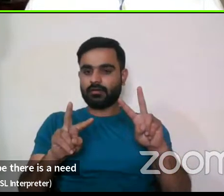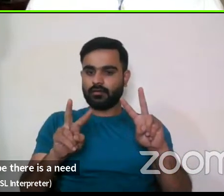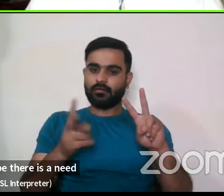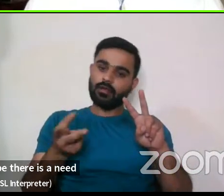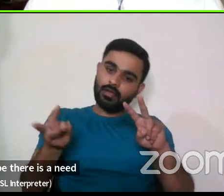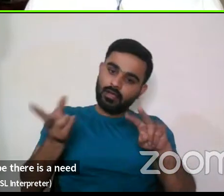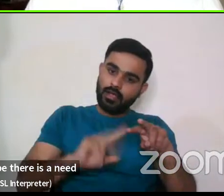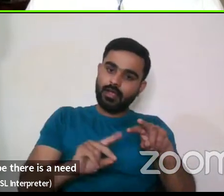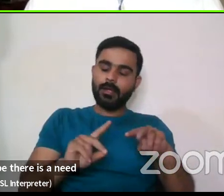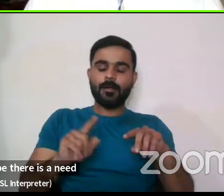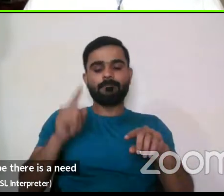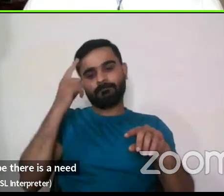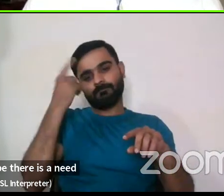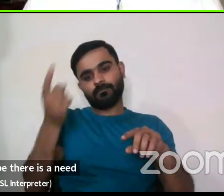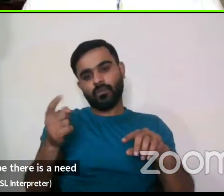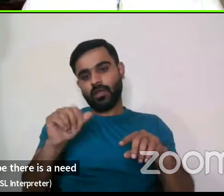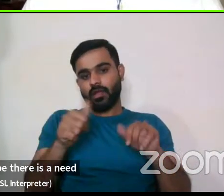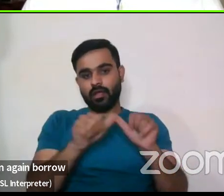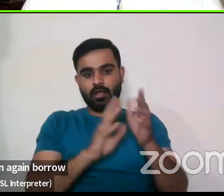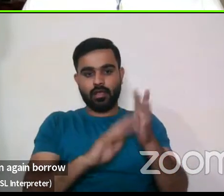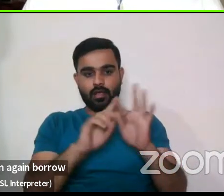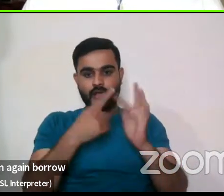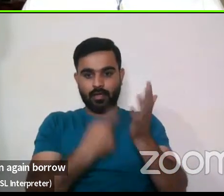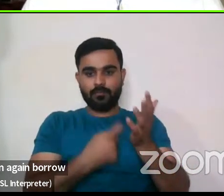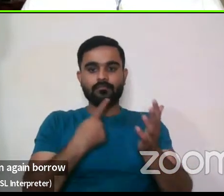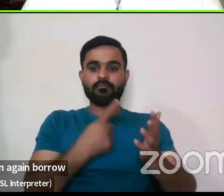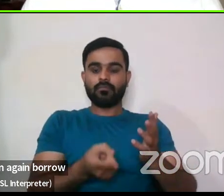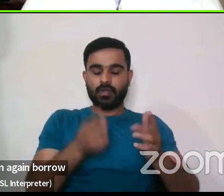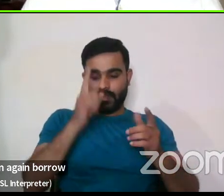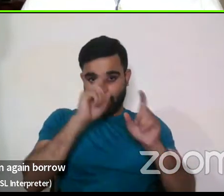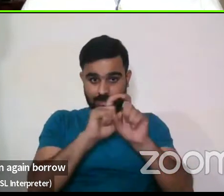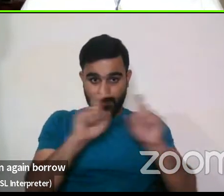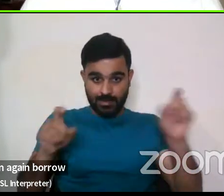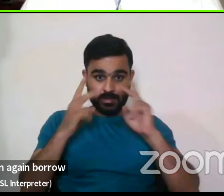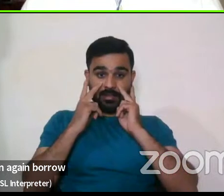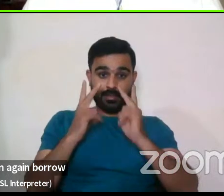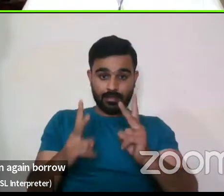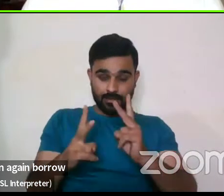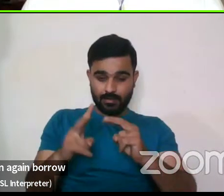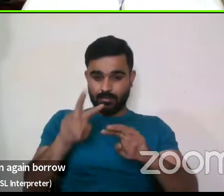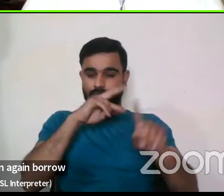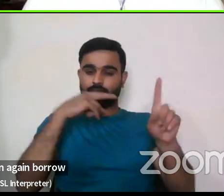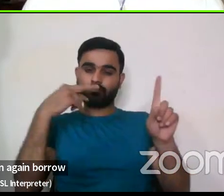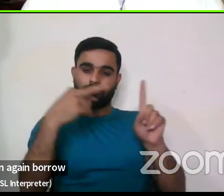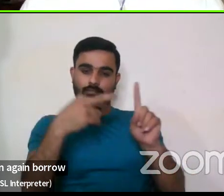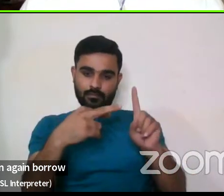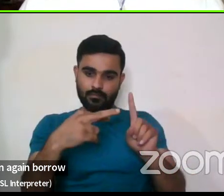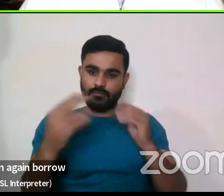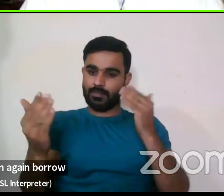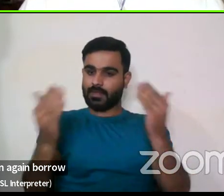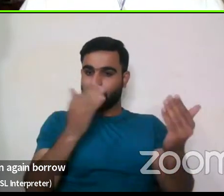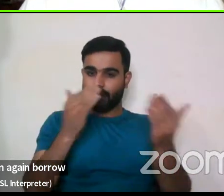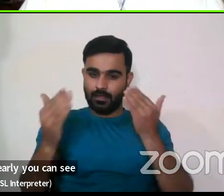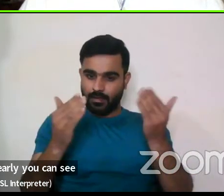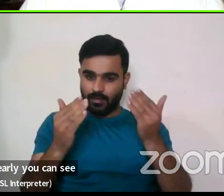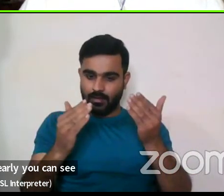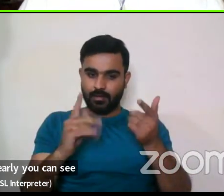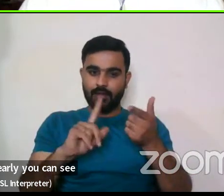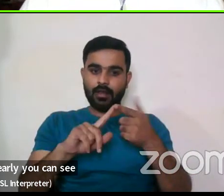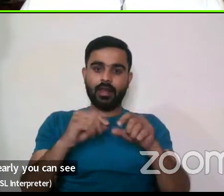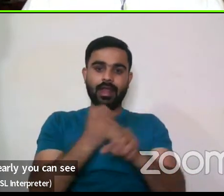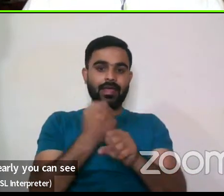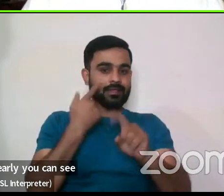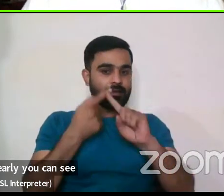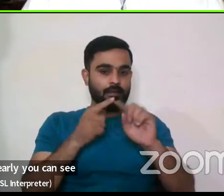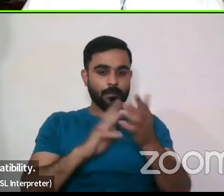again borrow from Amber's book, and this is very clearly, you can see it from the perspective of compatibility and legitimacy, right?